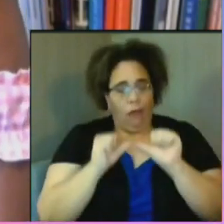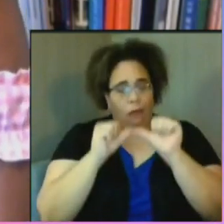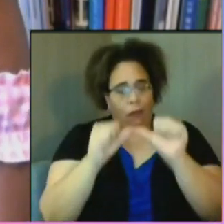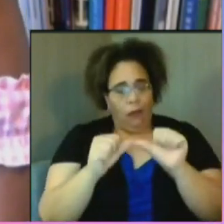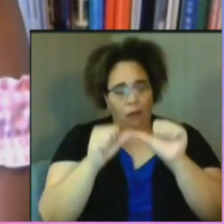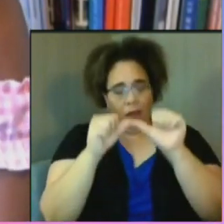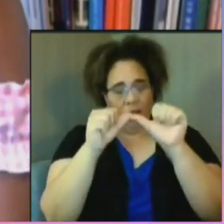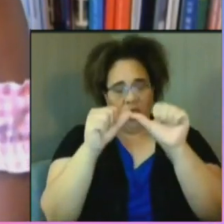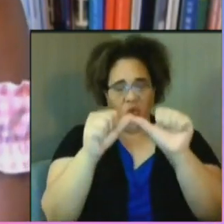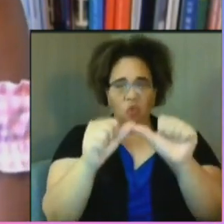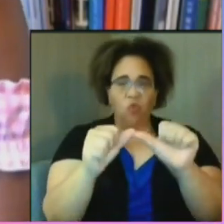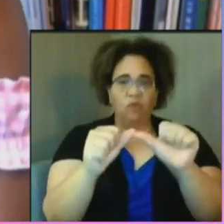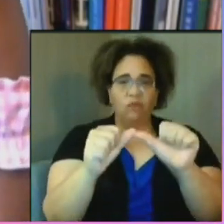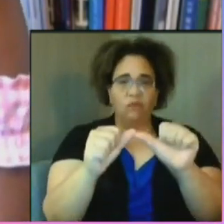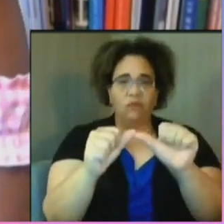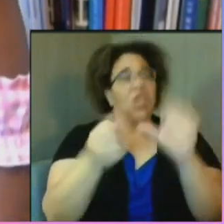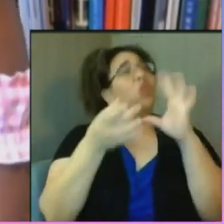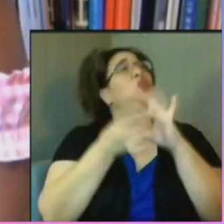tell stories.